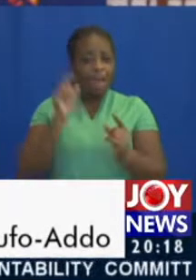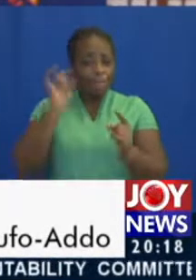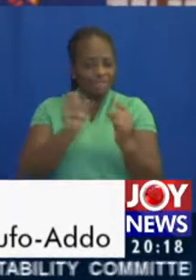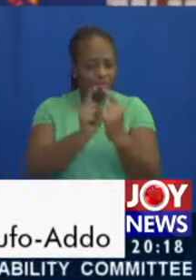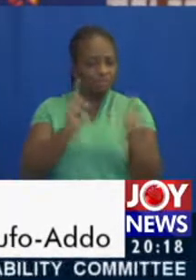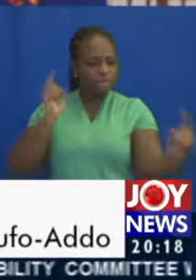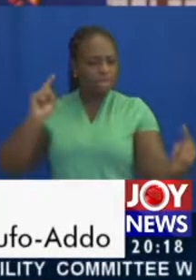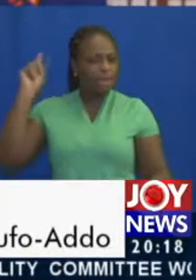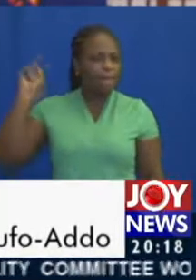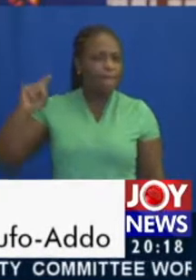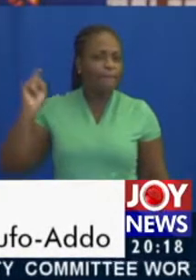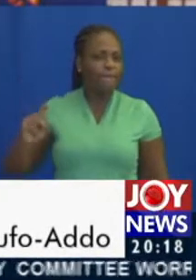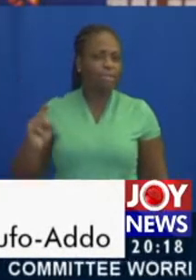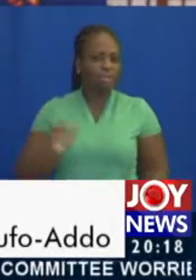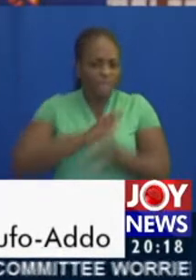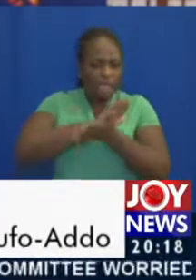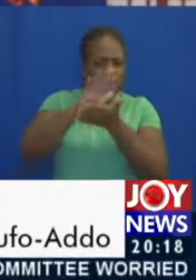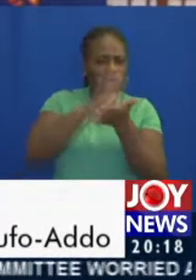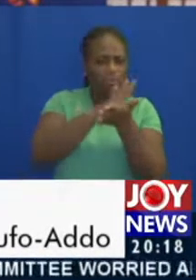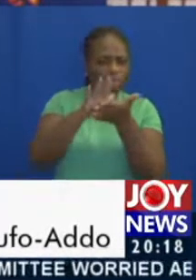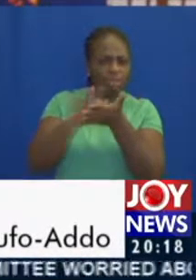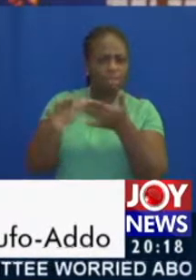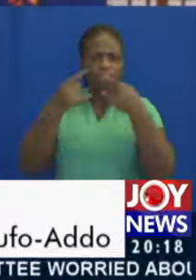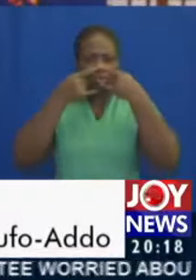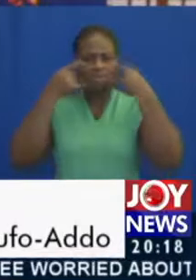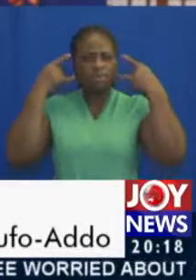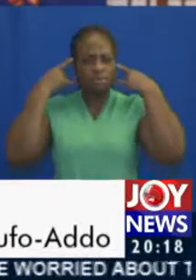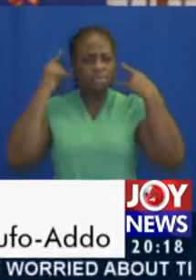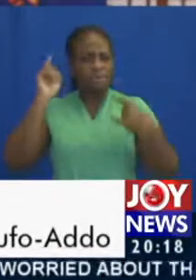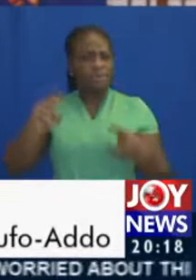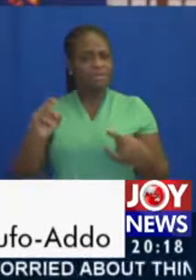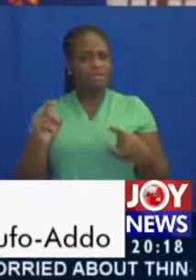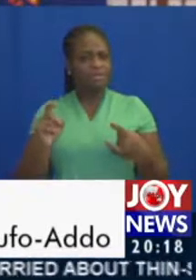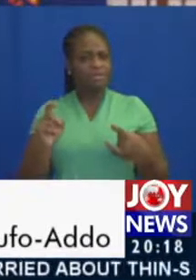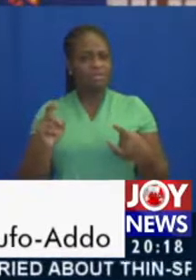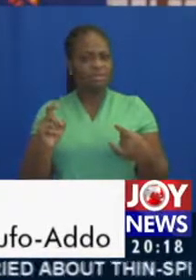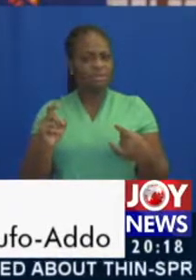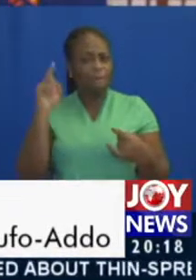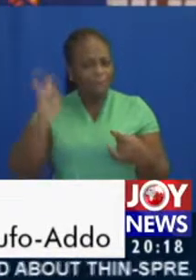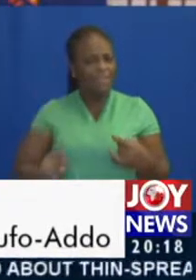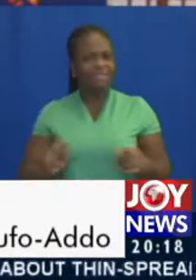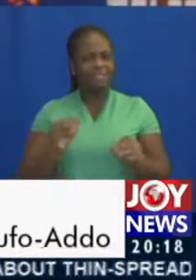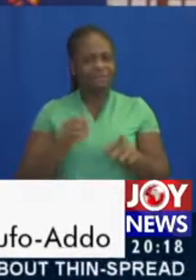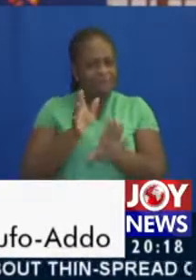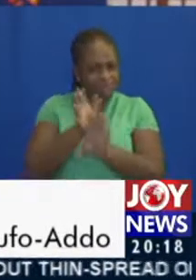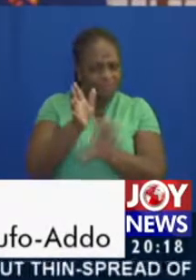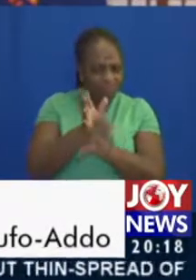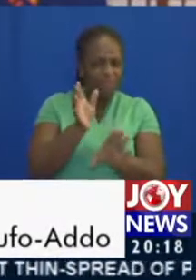enhanced hygiene, and wearing of masks are obligatory for each one of us.